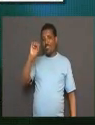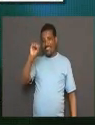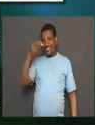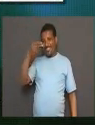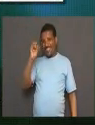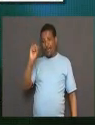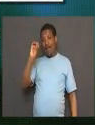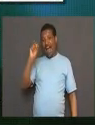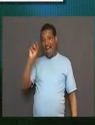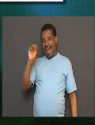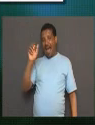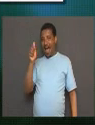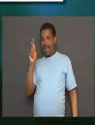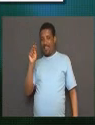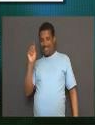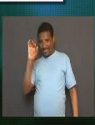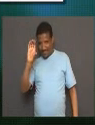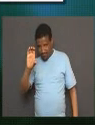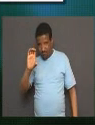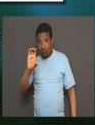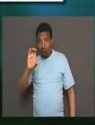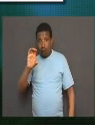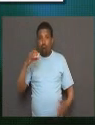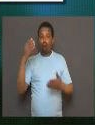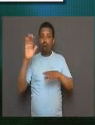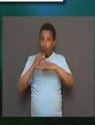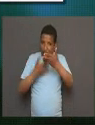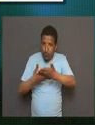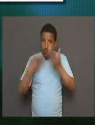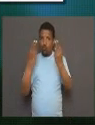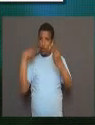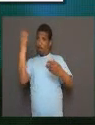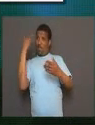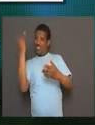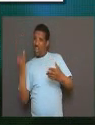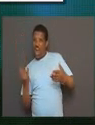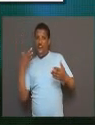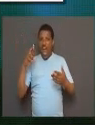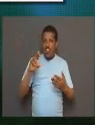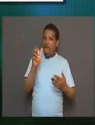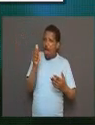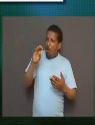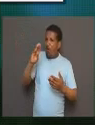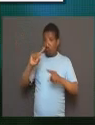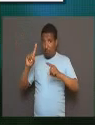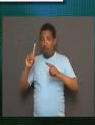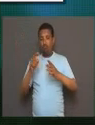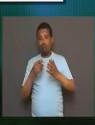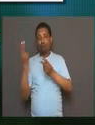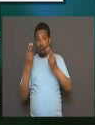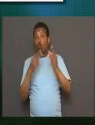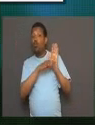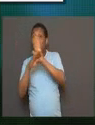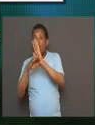map, on the other hand, uses pictures and letters to represent